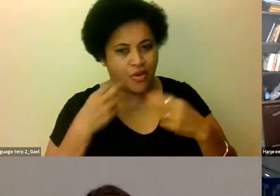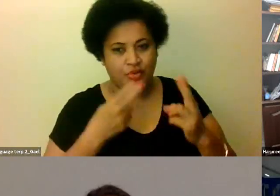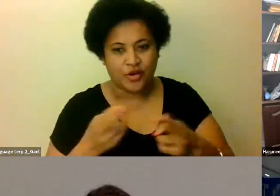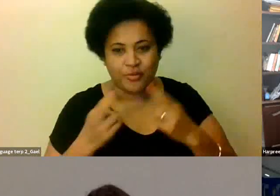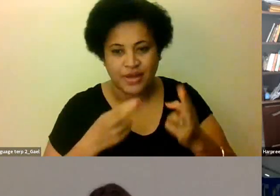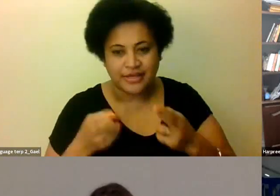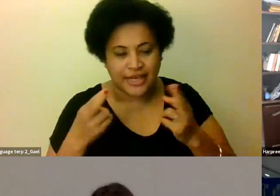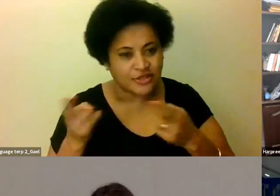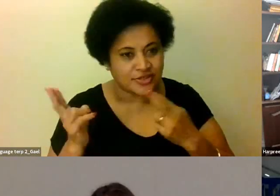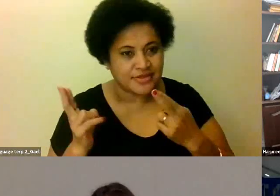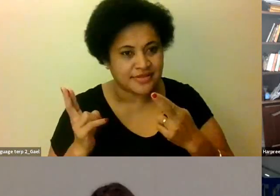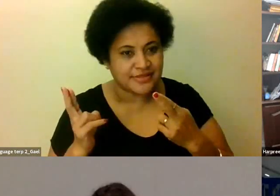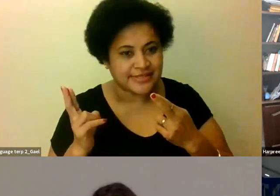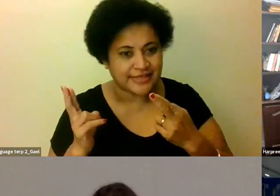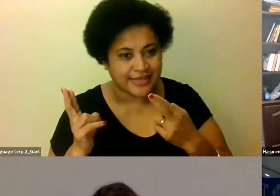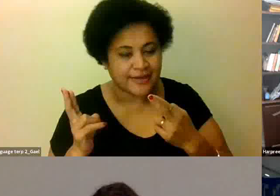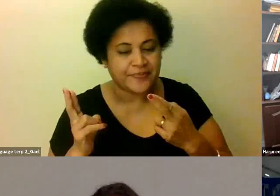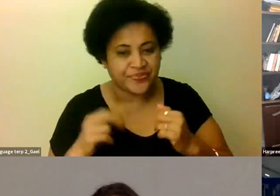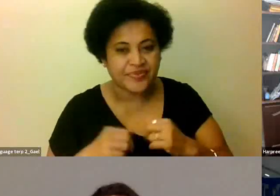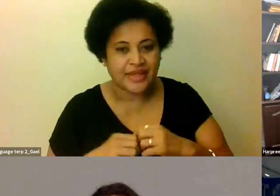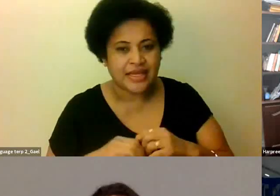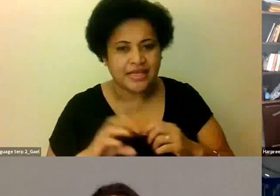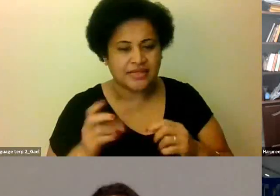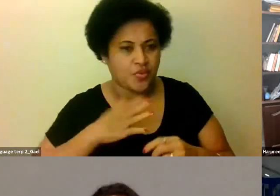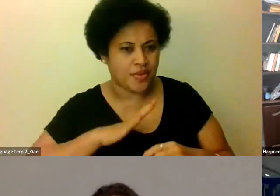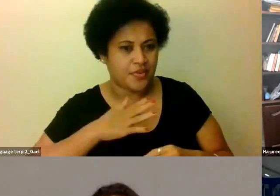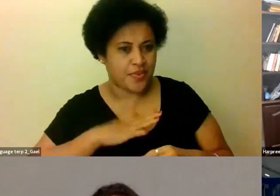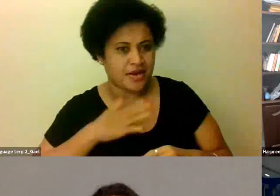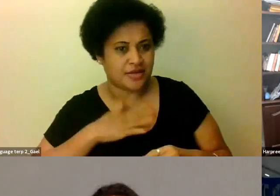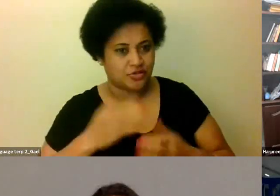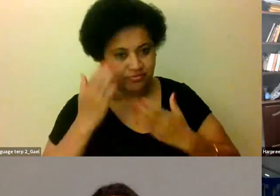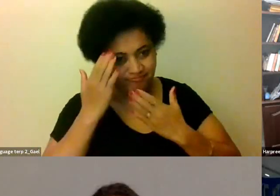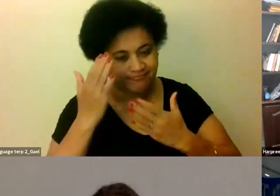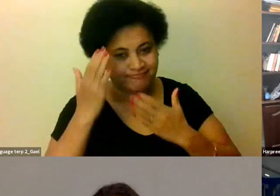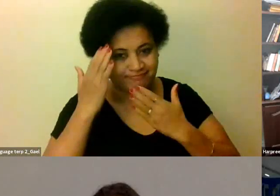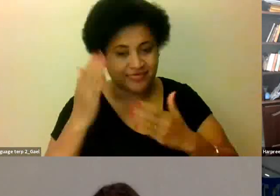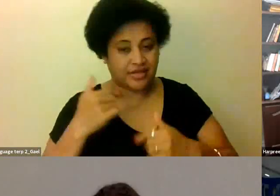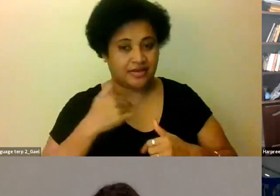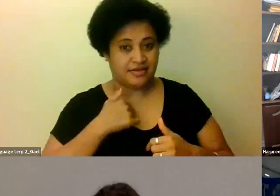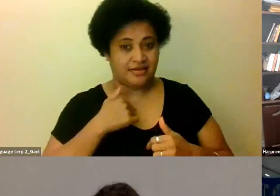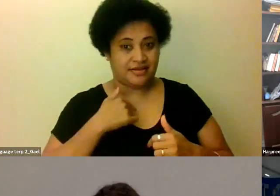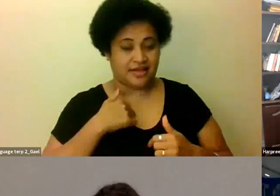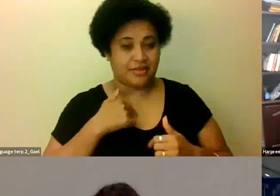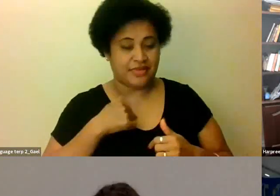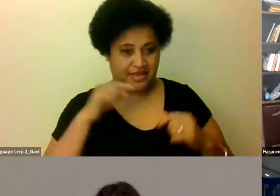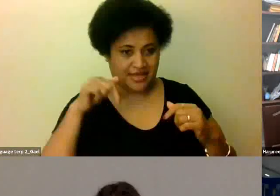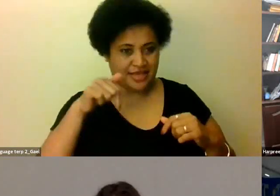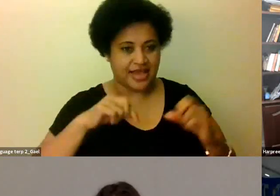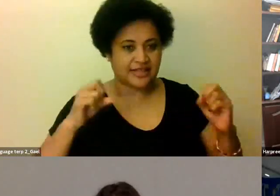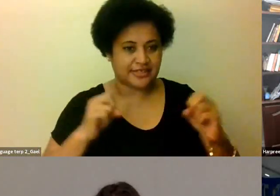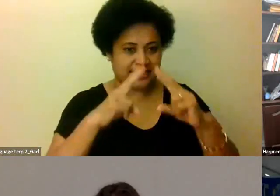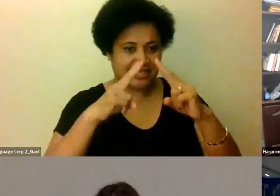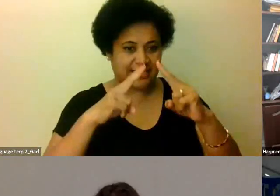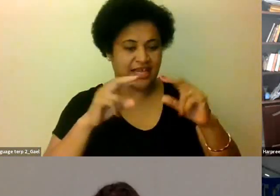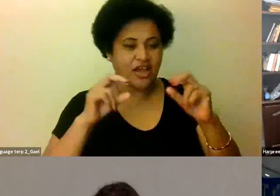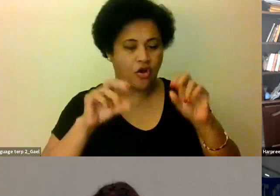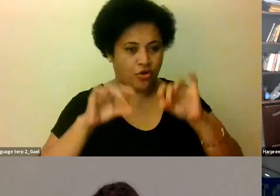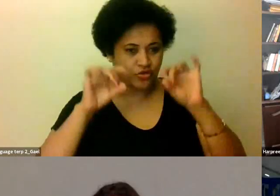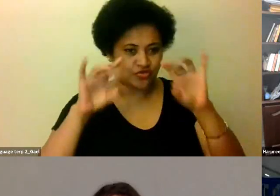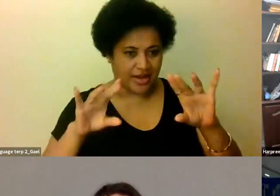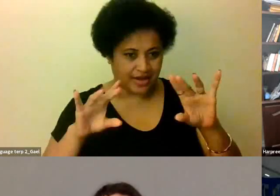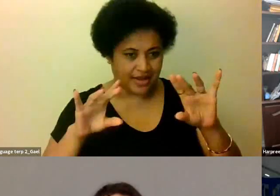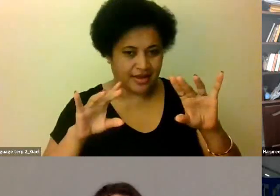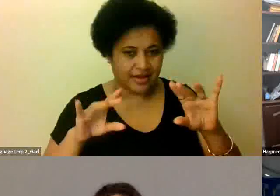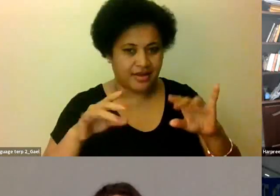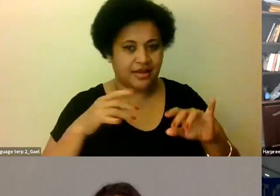in this project. I would like to acknowledge that I am in Sydney here in Australia, and I do